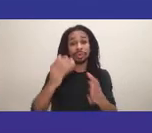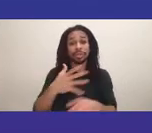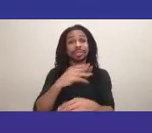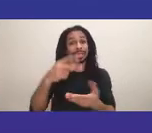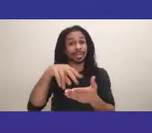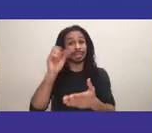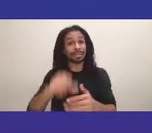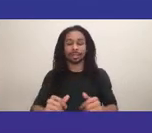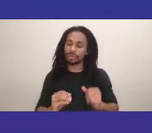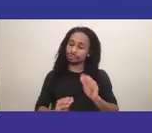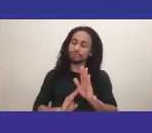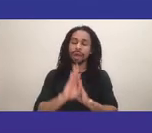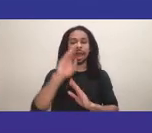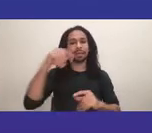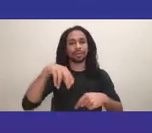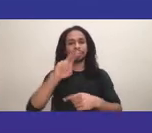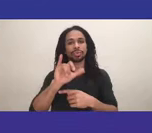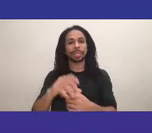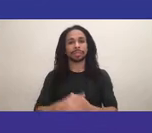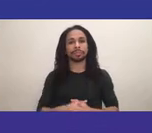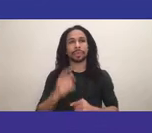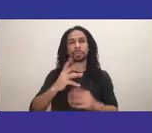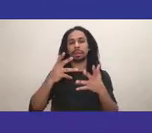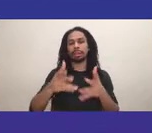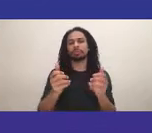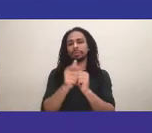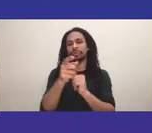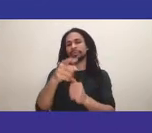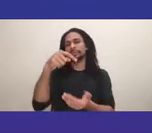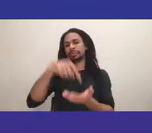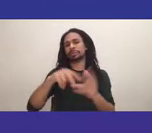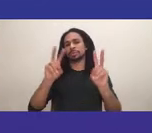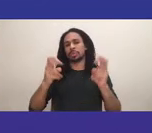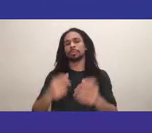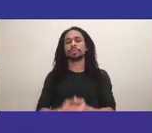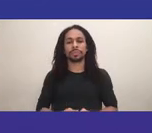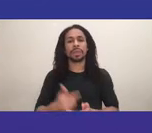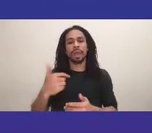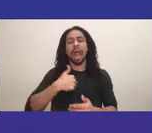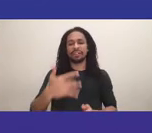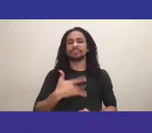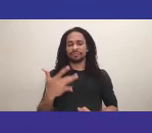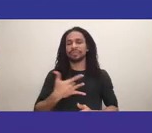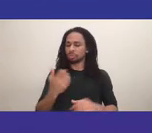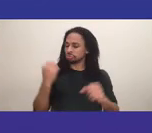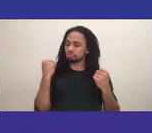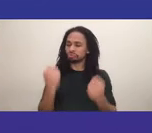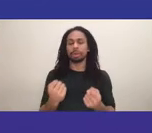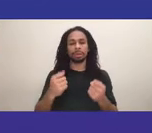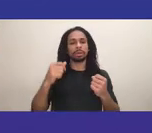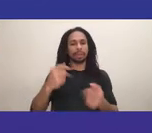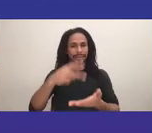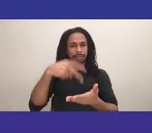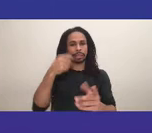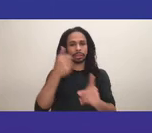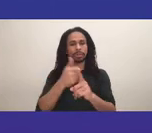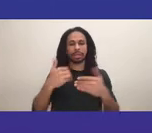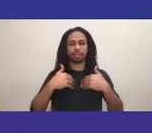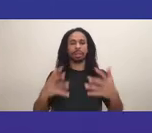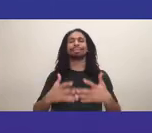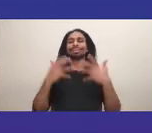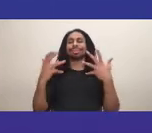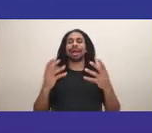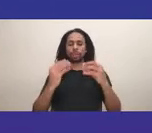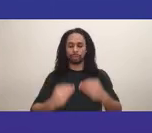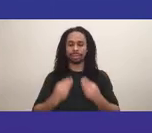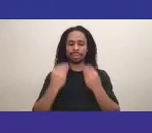City. I'll leave you with this quote. I feel quite strongly that dance has a lot to give the